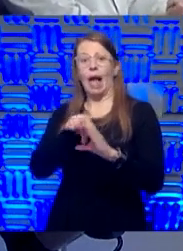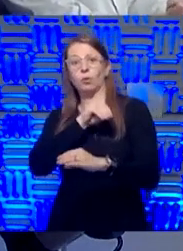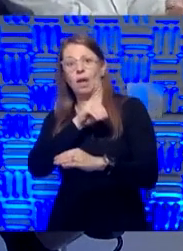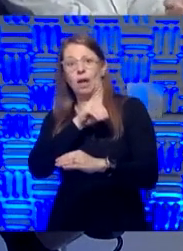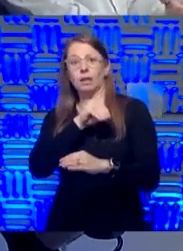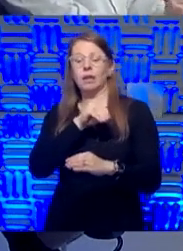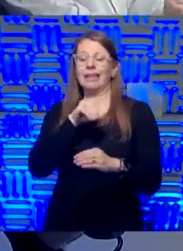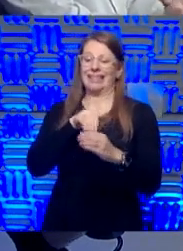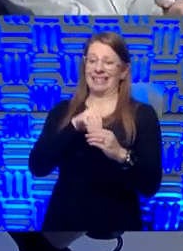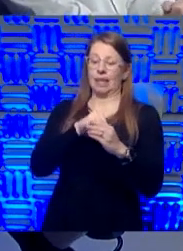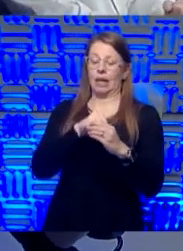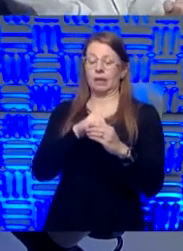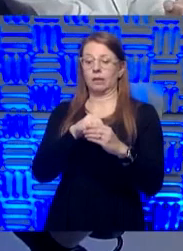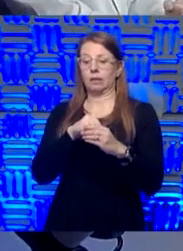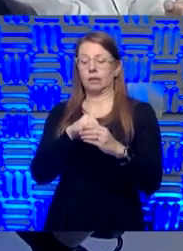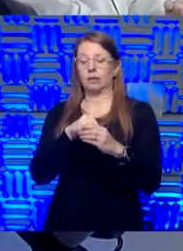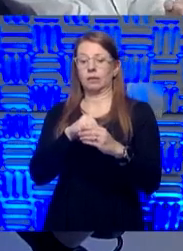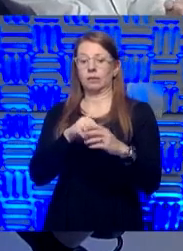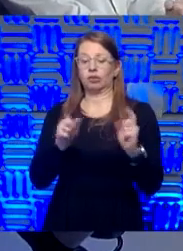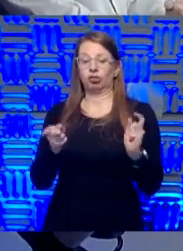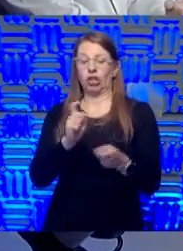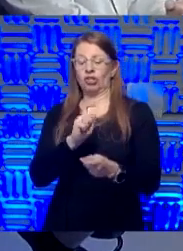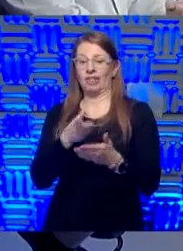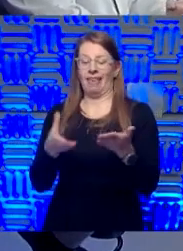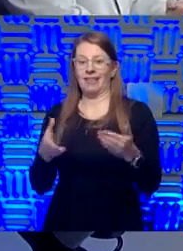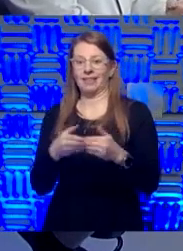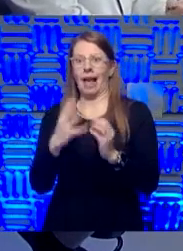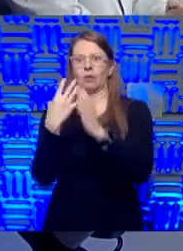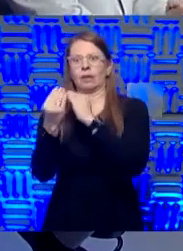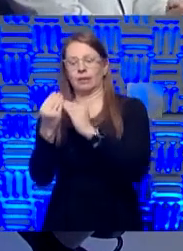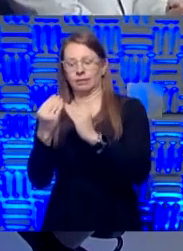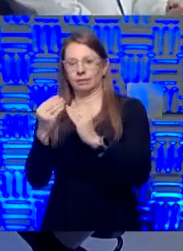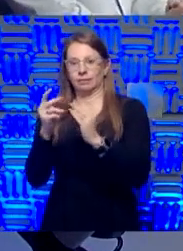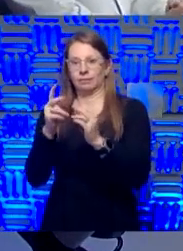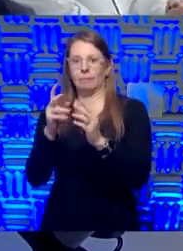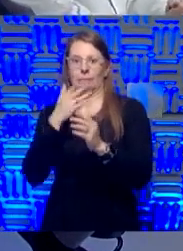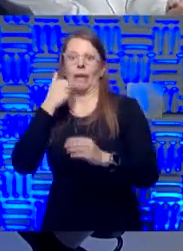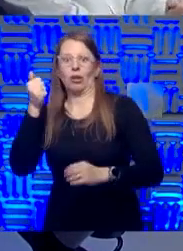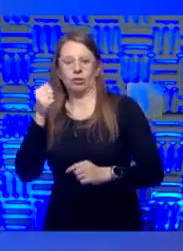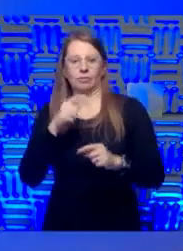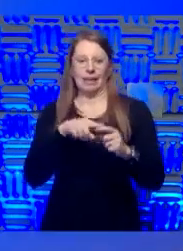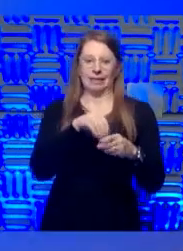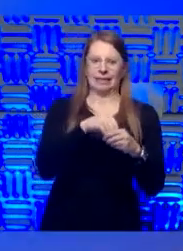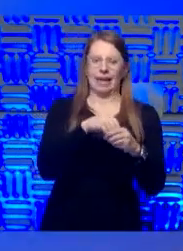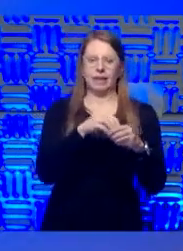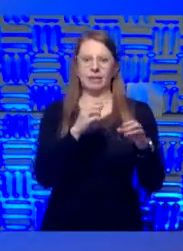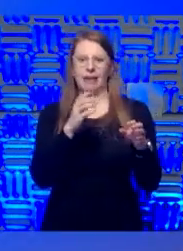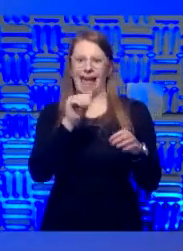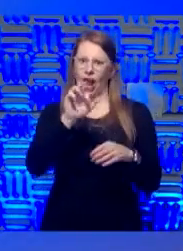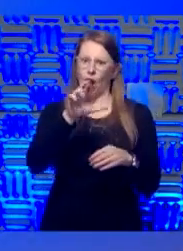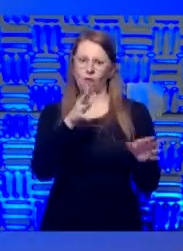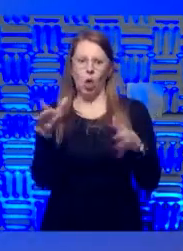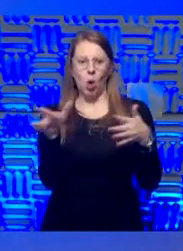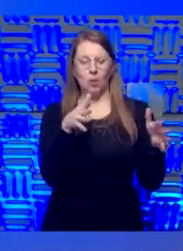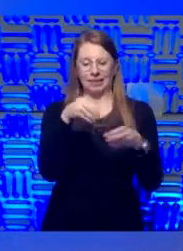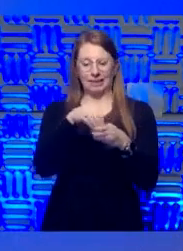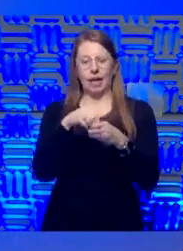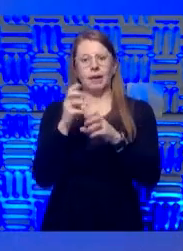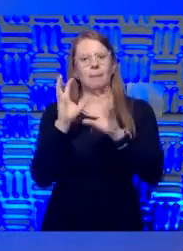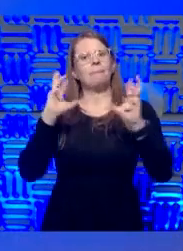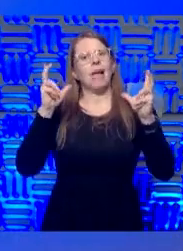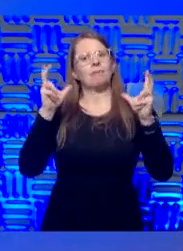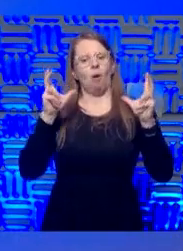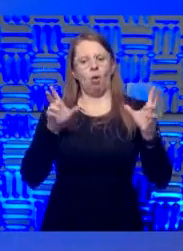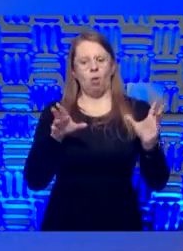makes all the difference. Right. And then inside, just kind of even what the airflow is like. So, Dana? Yeah, I think inside on a basketball court